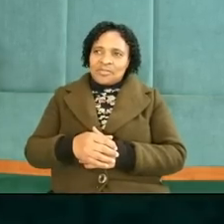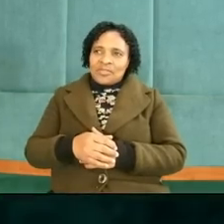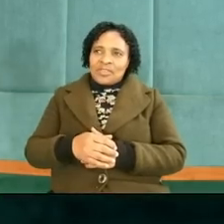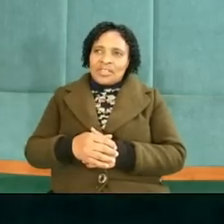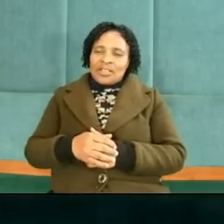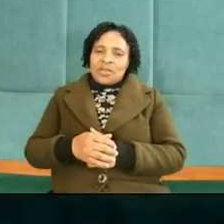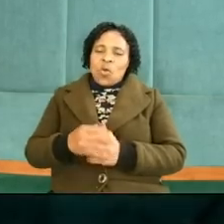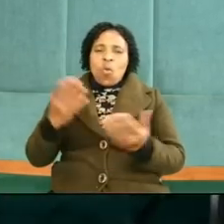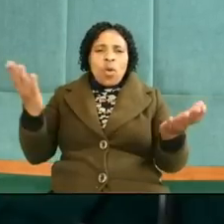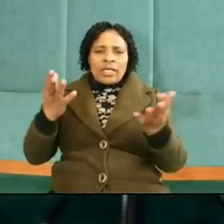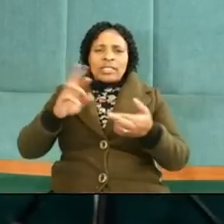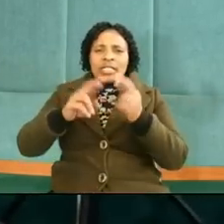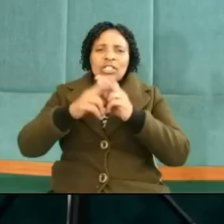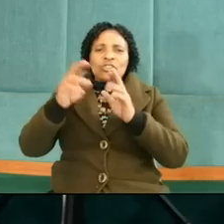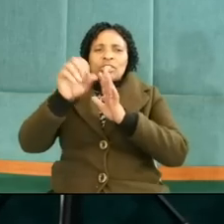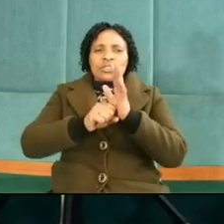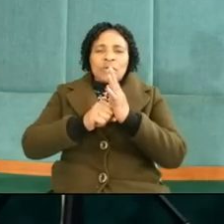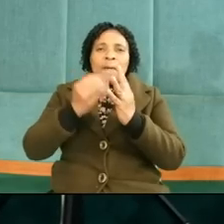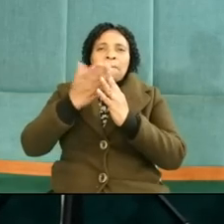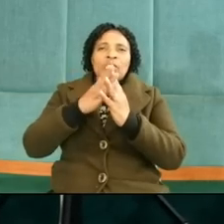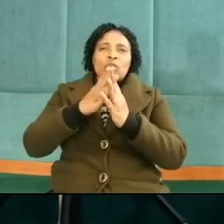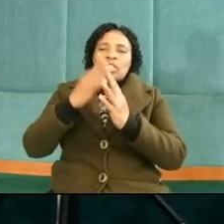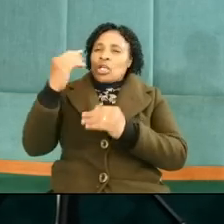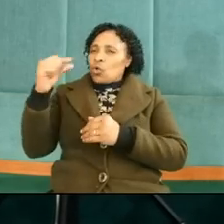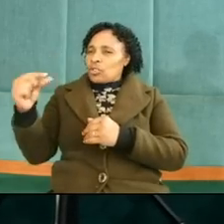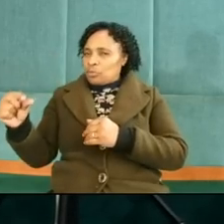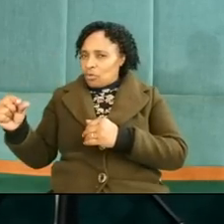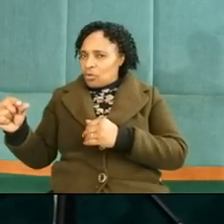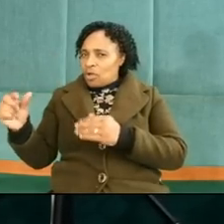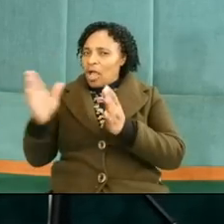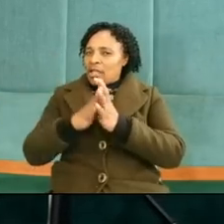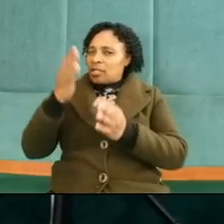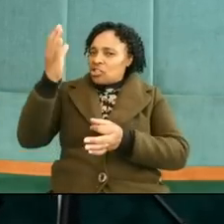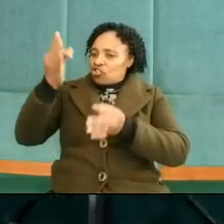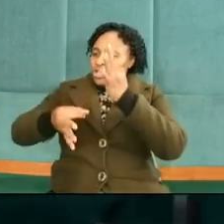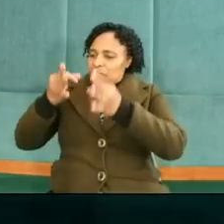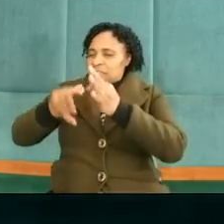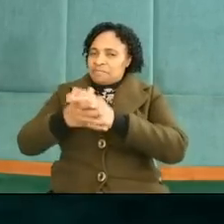where's the relationship between gospel and judgment?